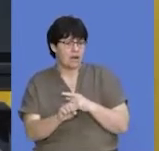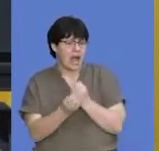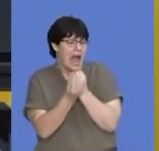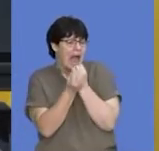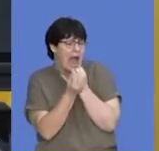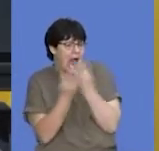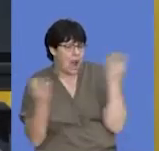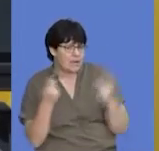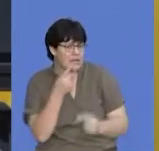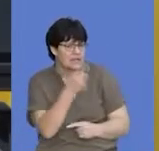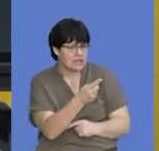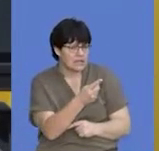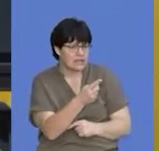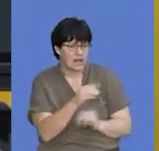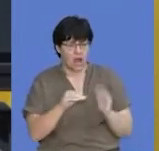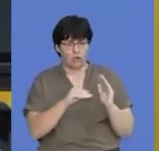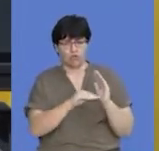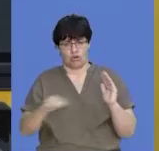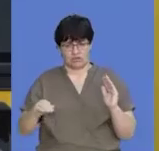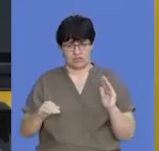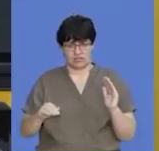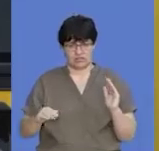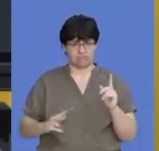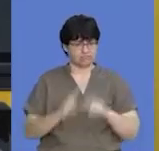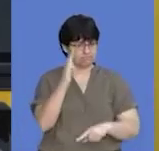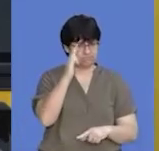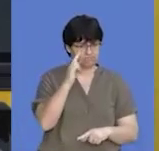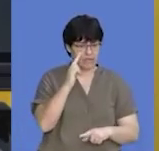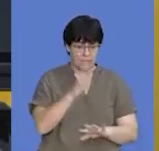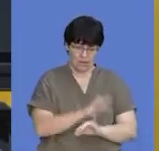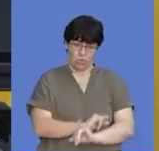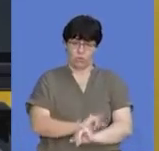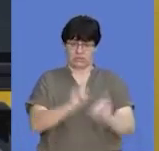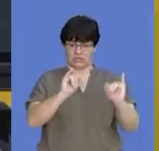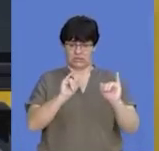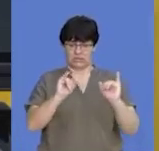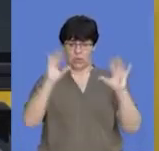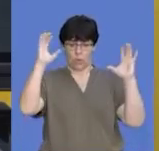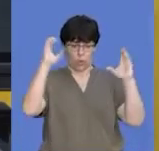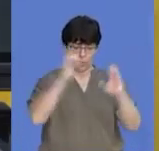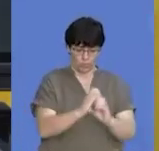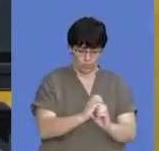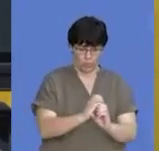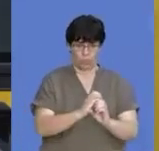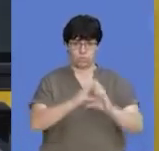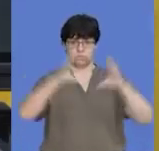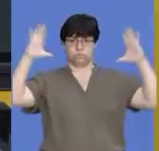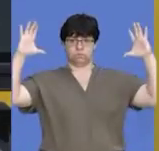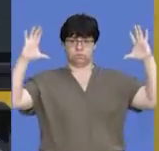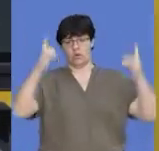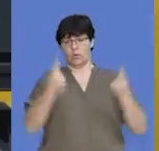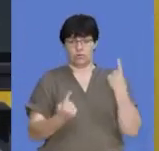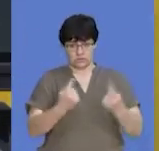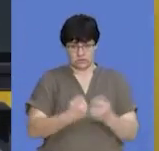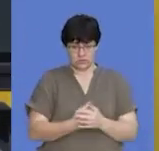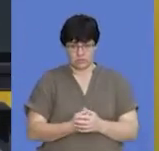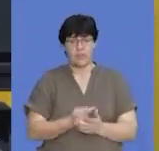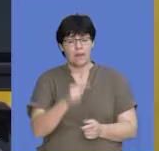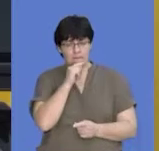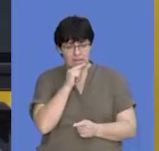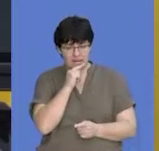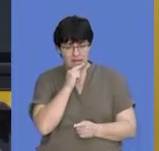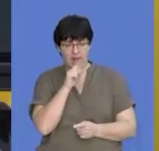how much is that cross-section exaggerated from the real feature. That is what